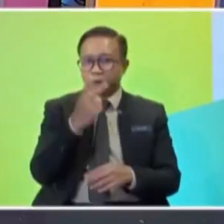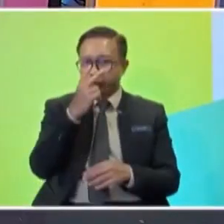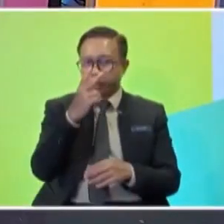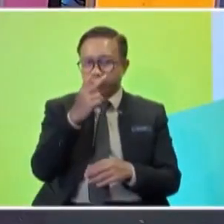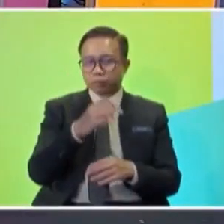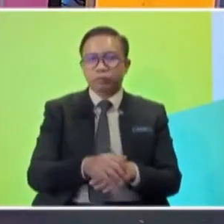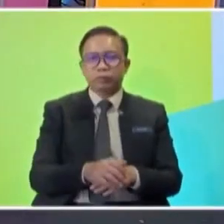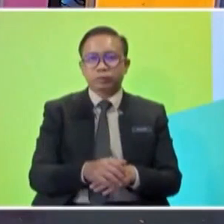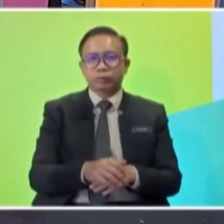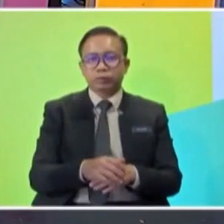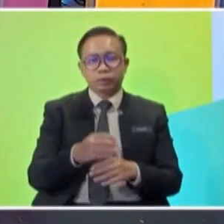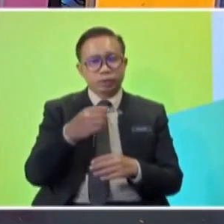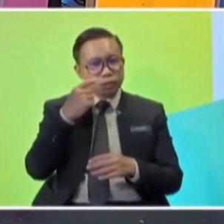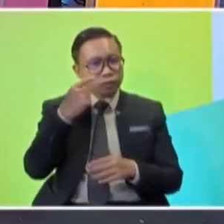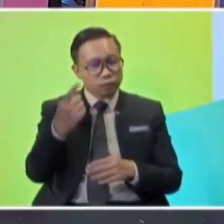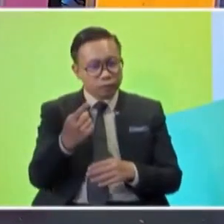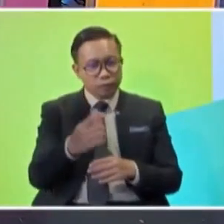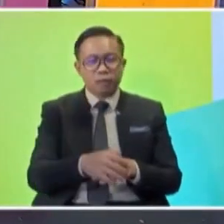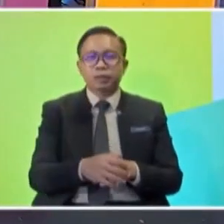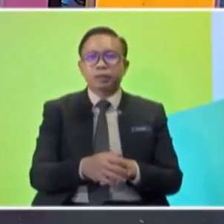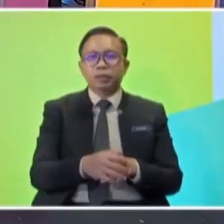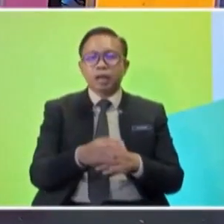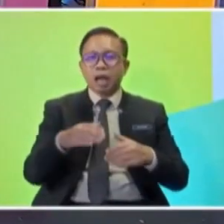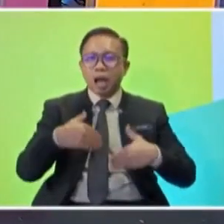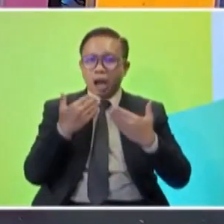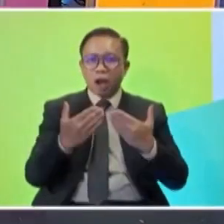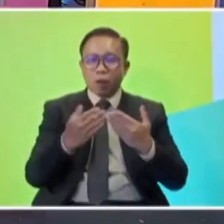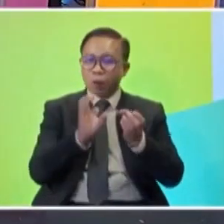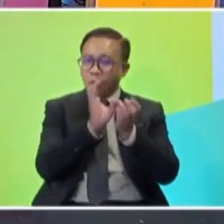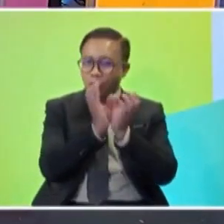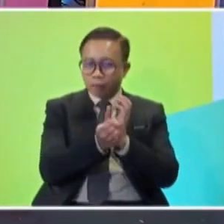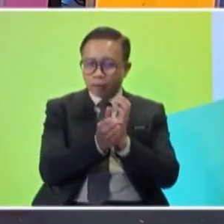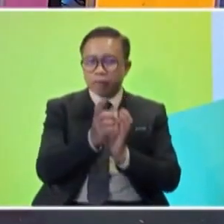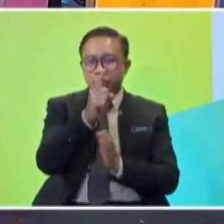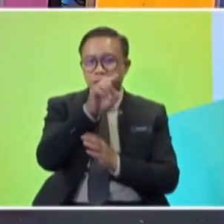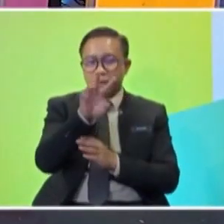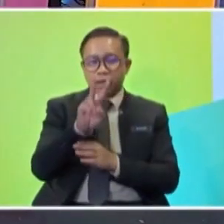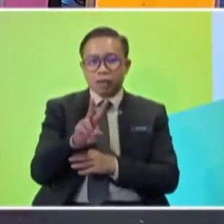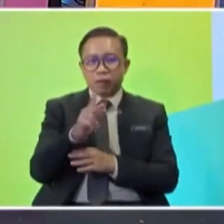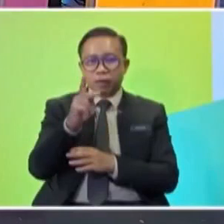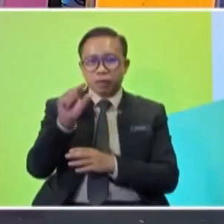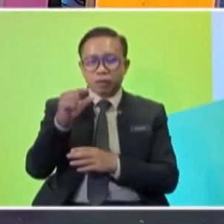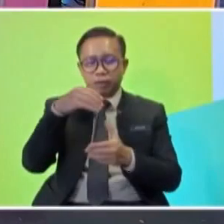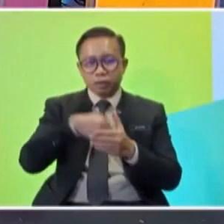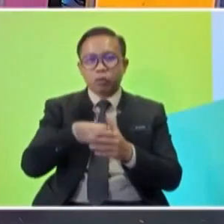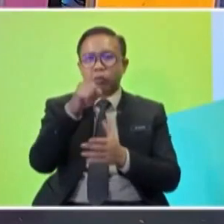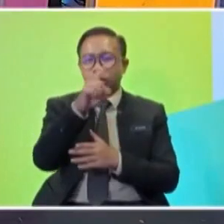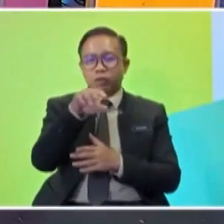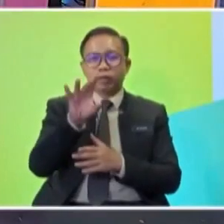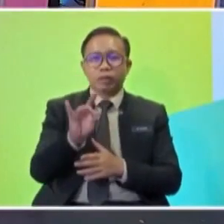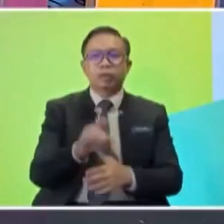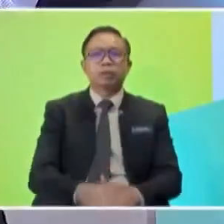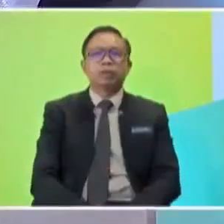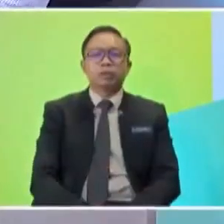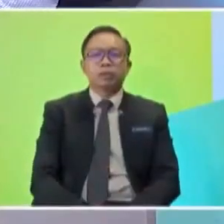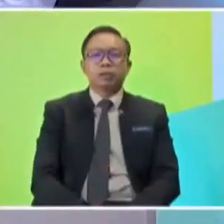graphic. I'm going to explain you this time with the graphic. So how do I convert half kilogram into 1/8 part? All right.